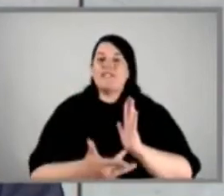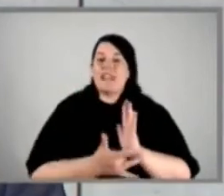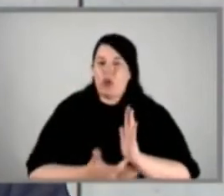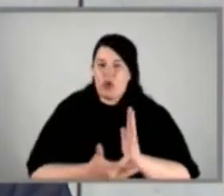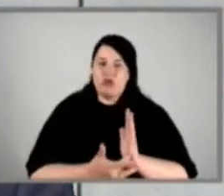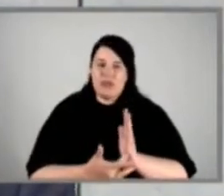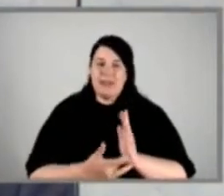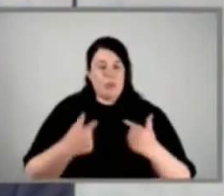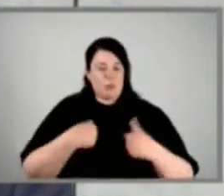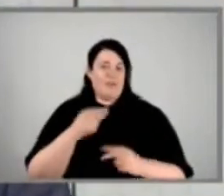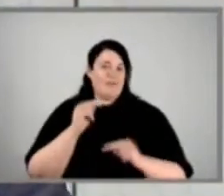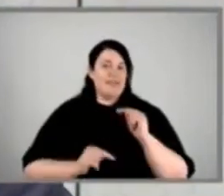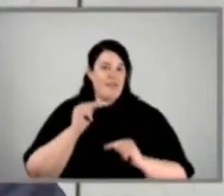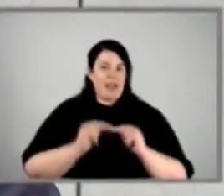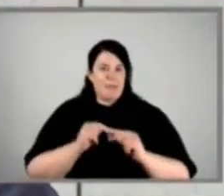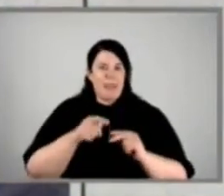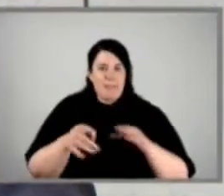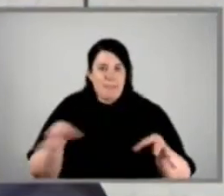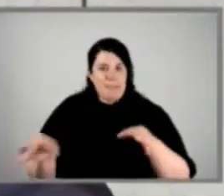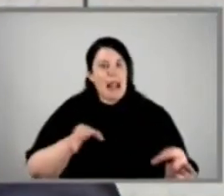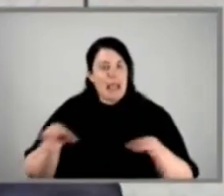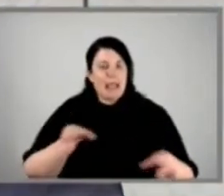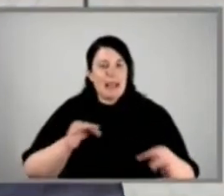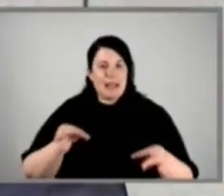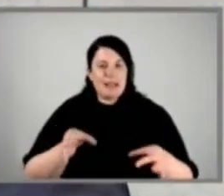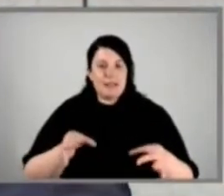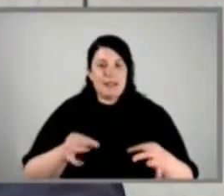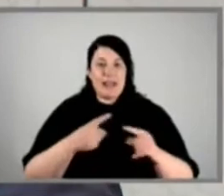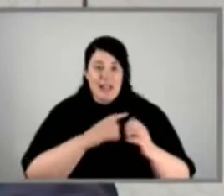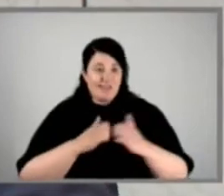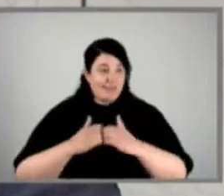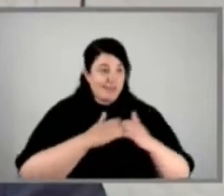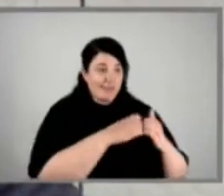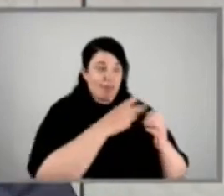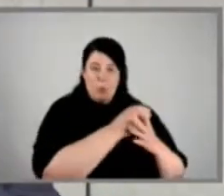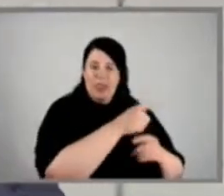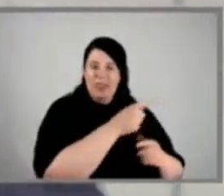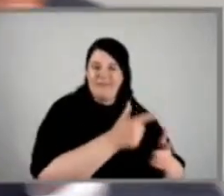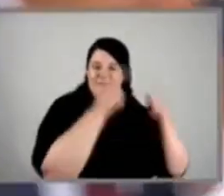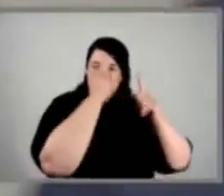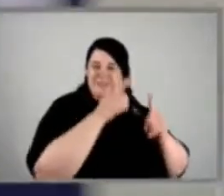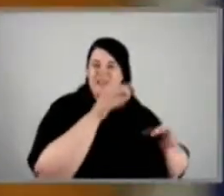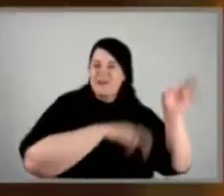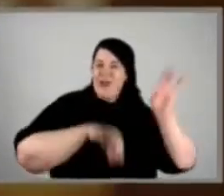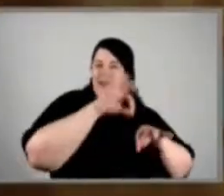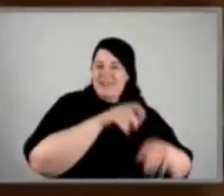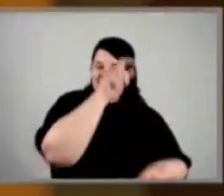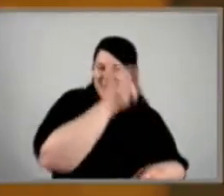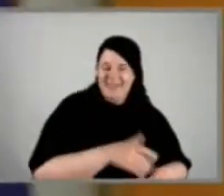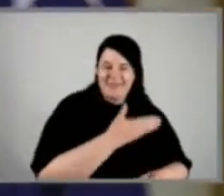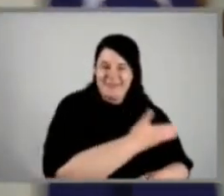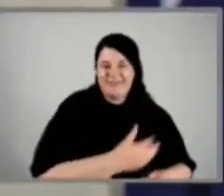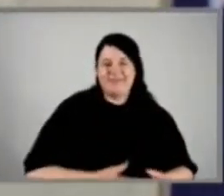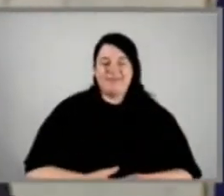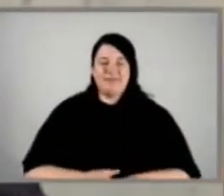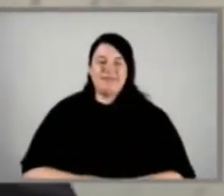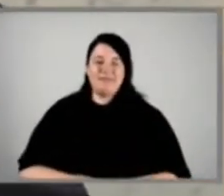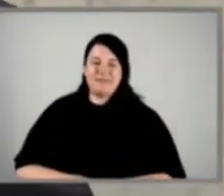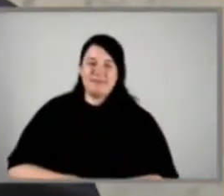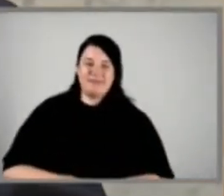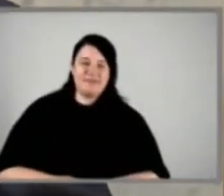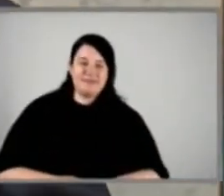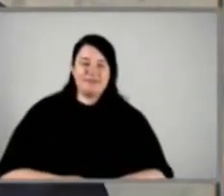developed, closely informed by the work of the Chief Scientist. So I'll invite him to make comment. So earlier this